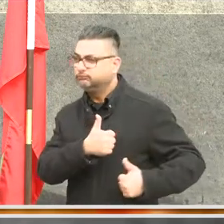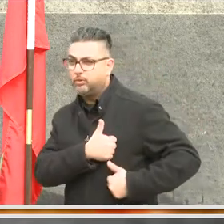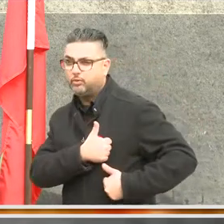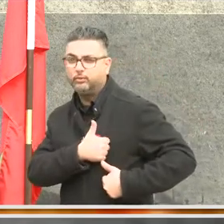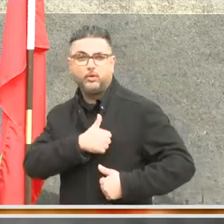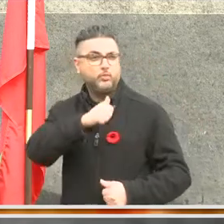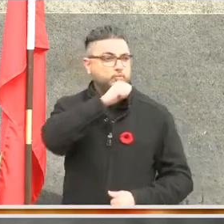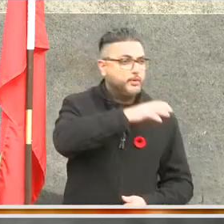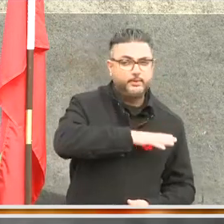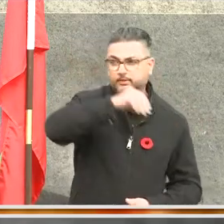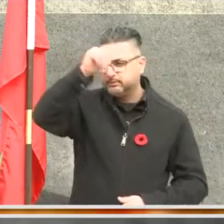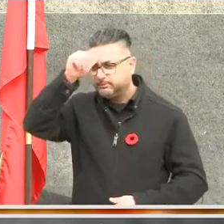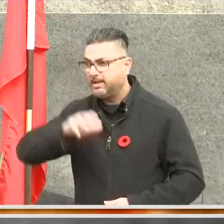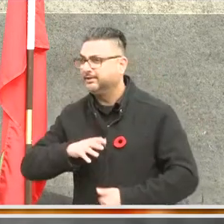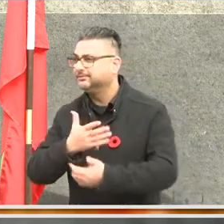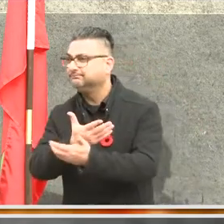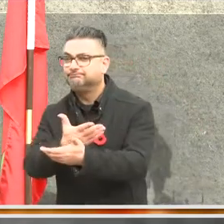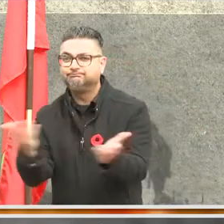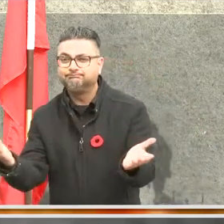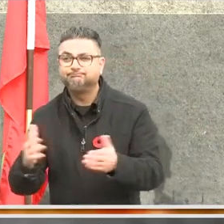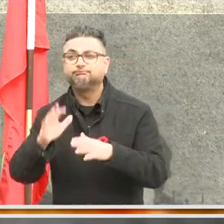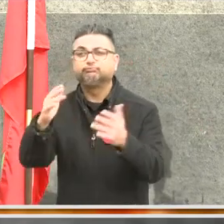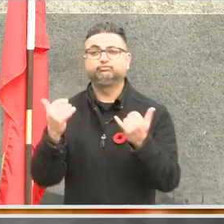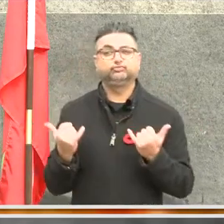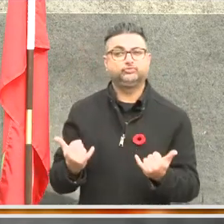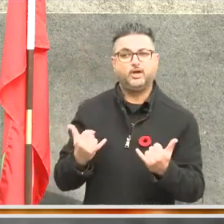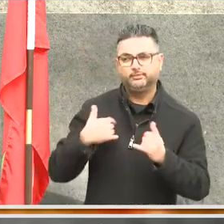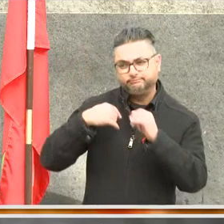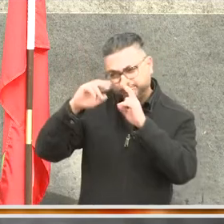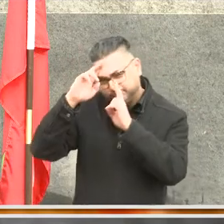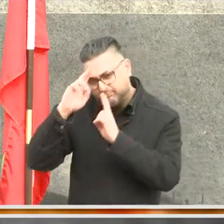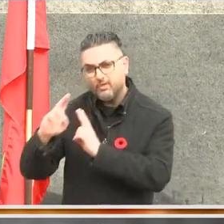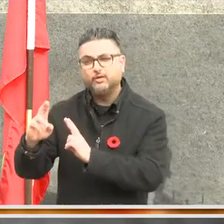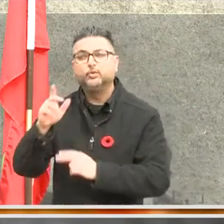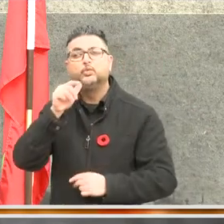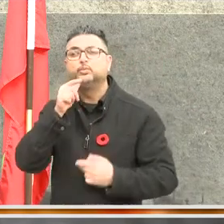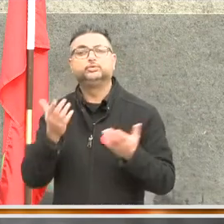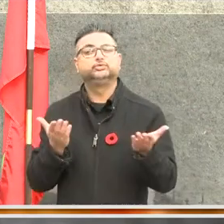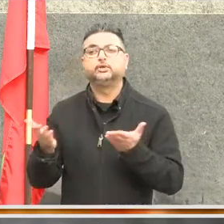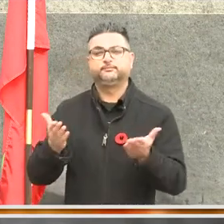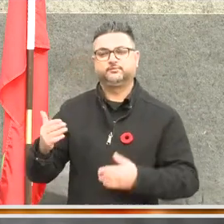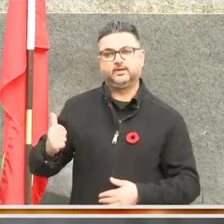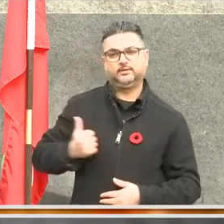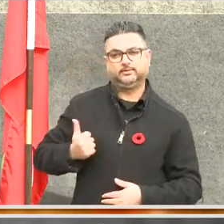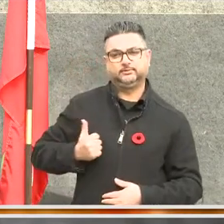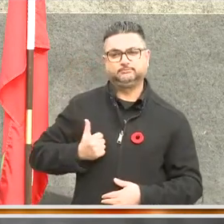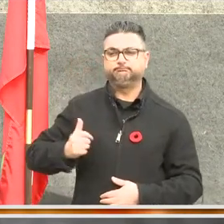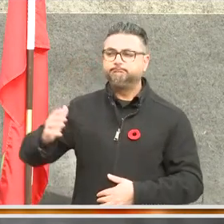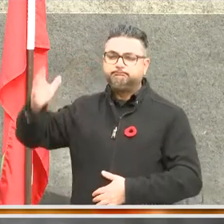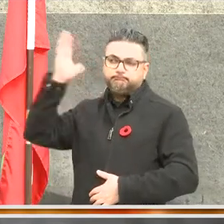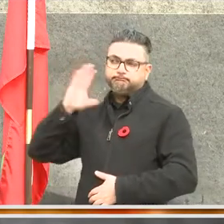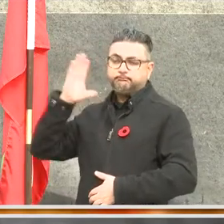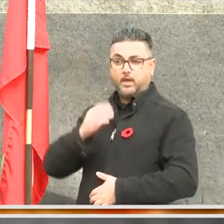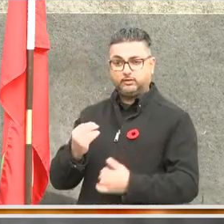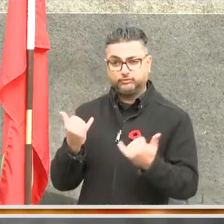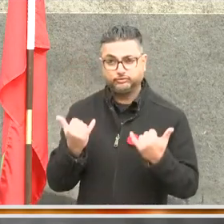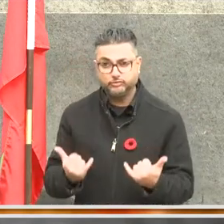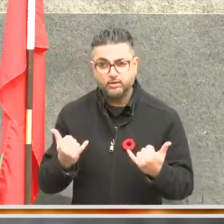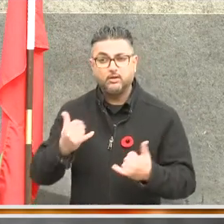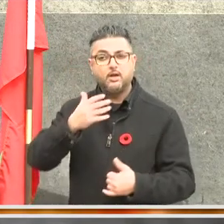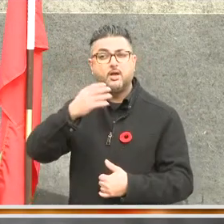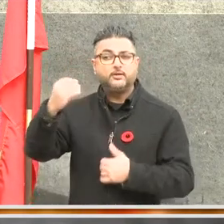Today, we honour those who have served Canada, past and present, in times of war, military